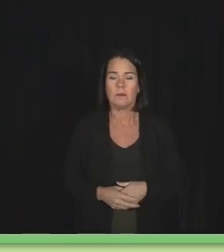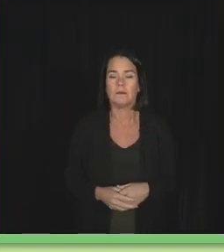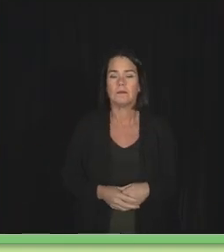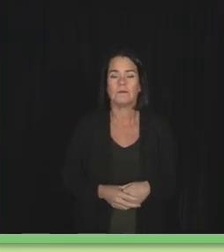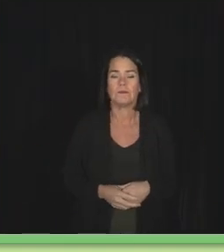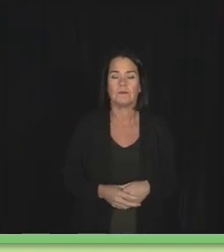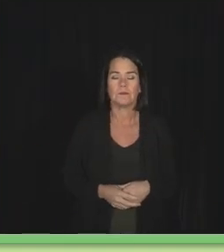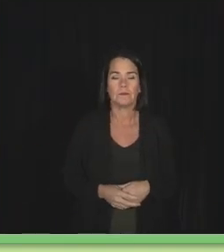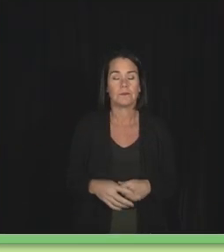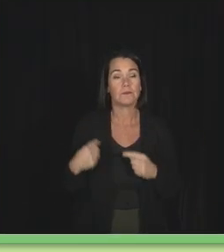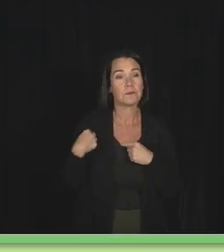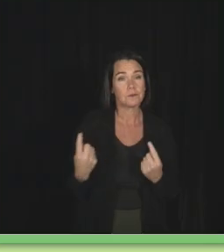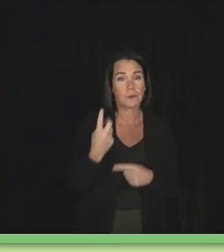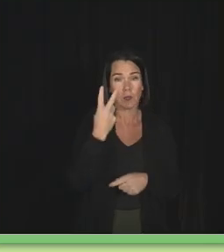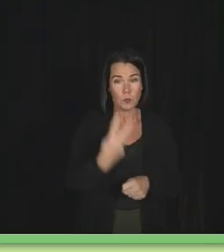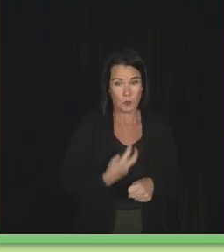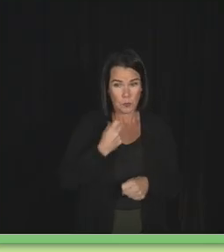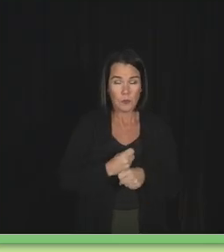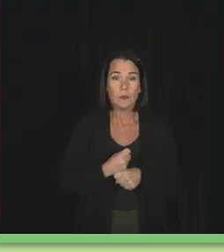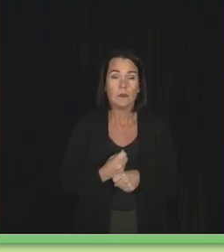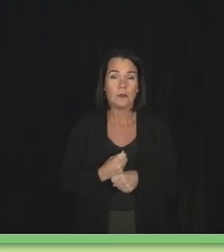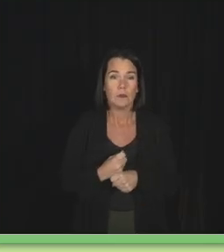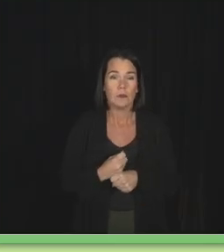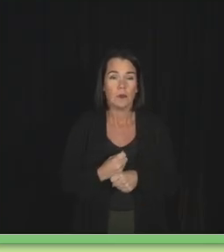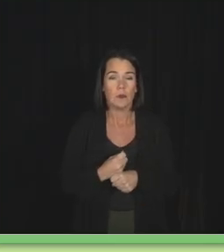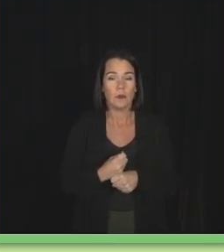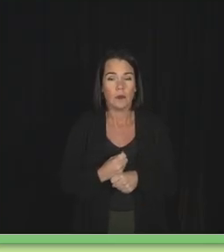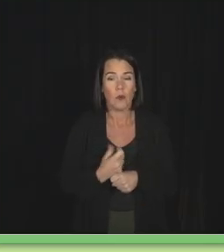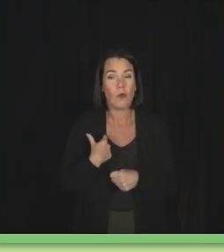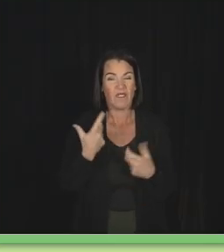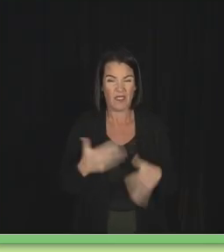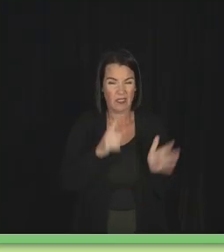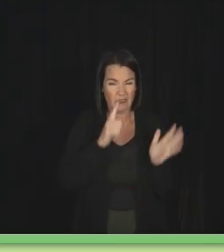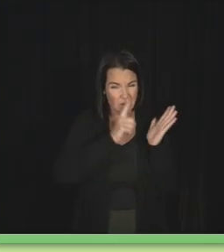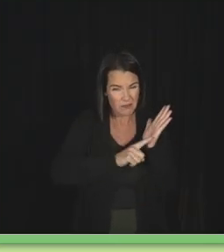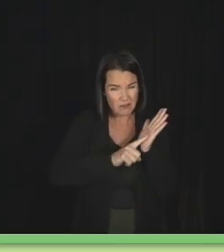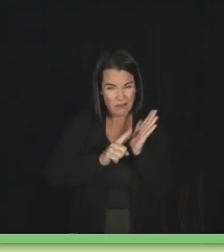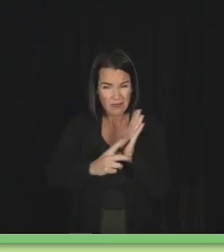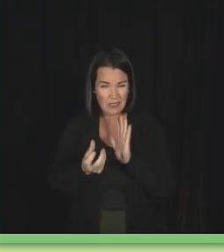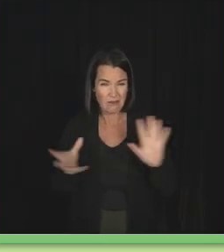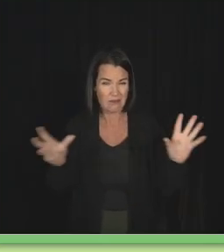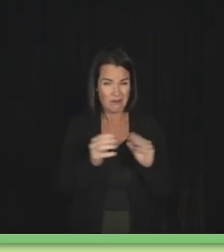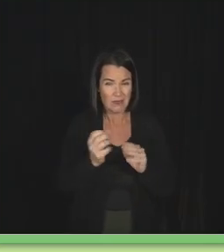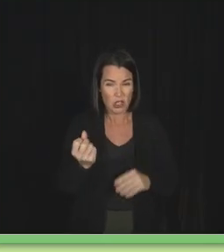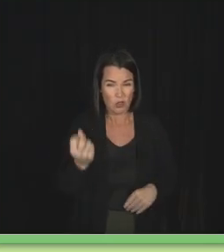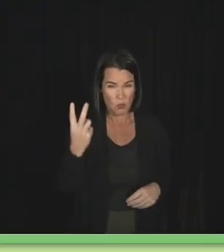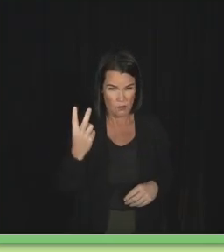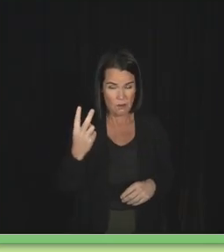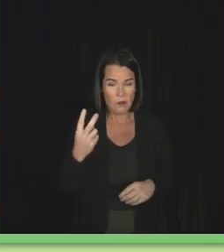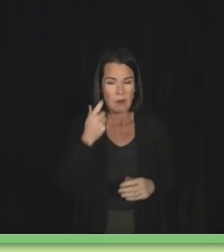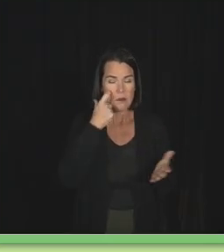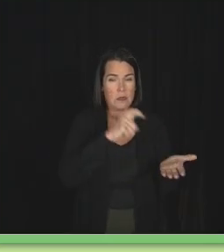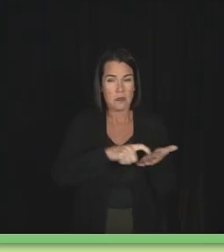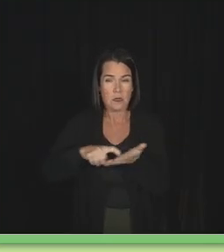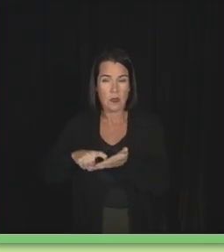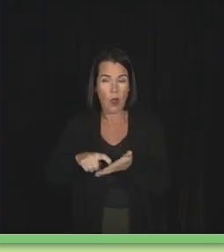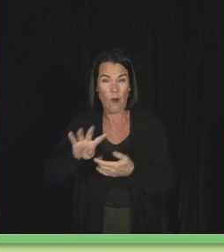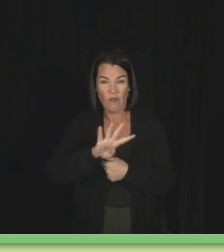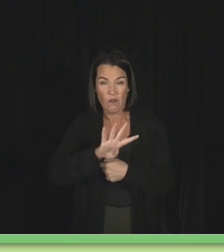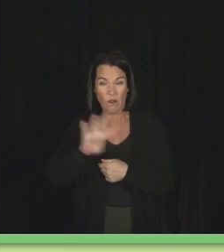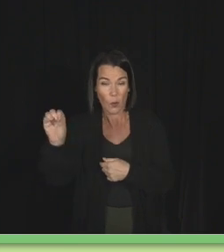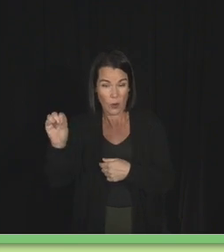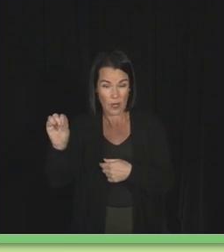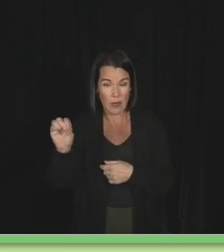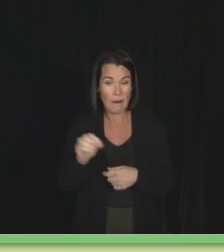2 years, spanning around 12 security audits, resulted in over 40 critical, high, and